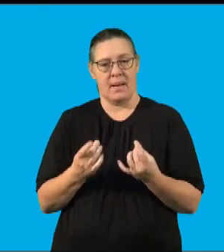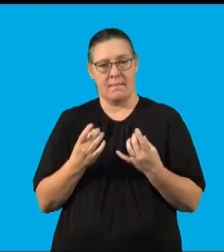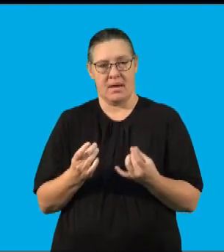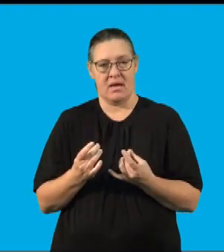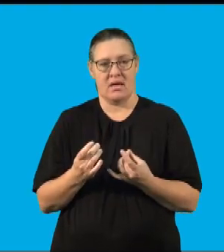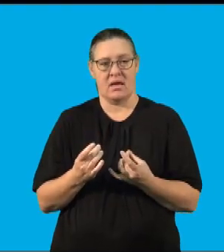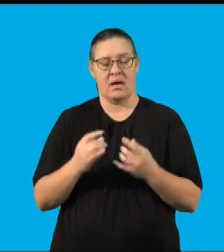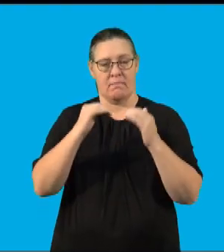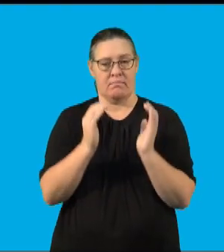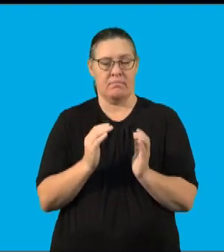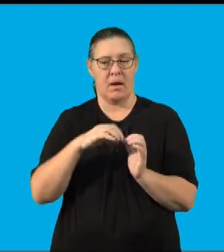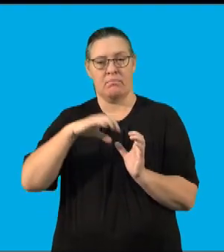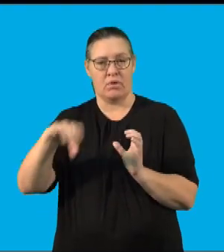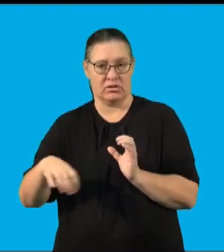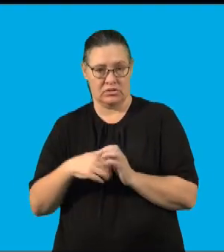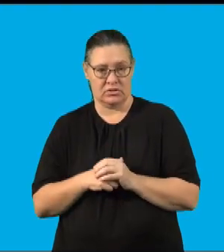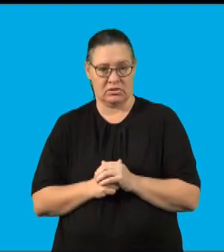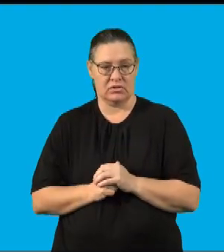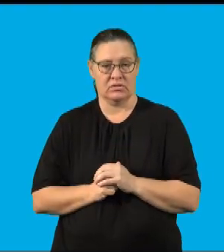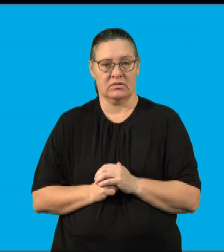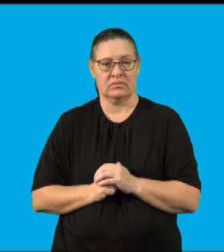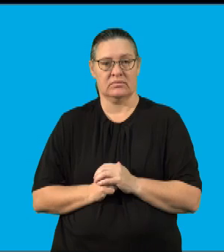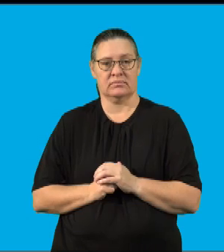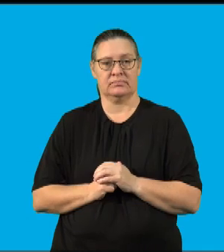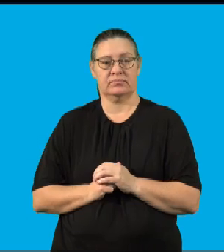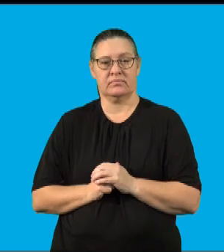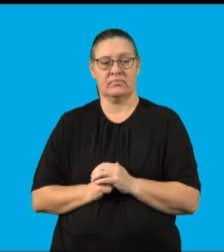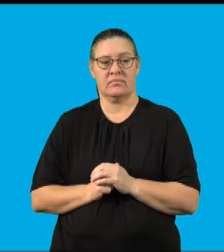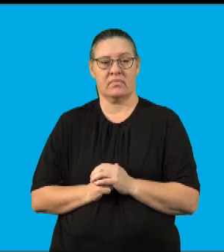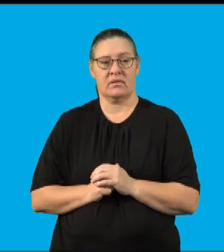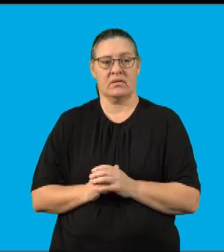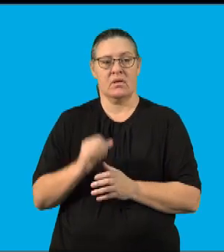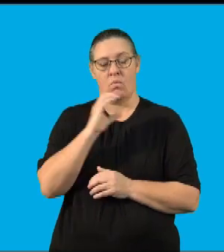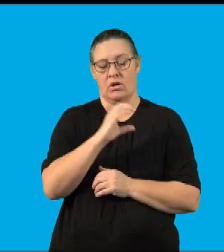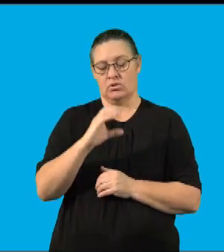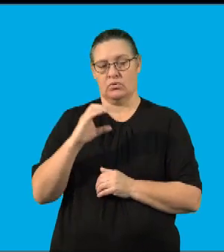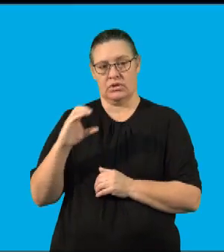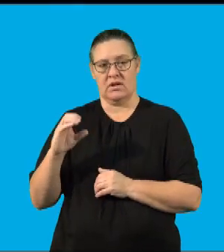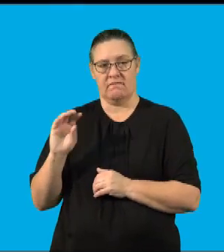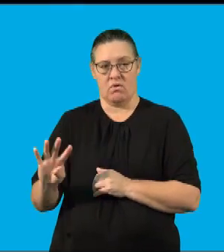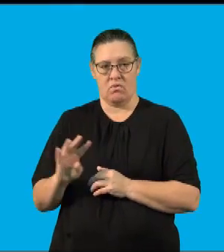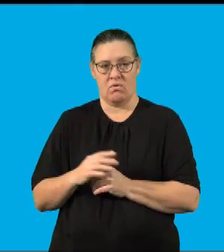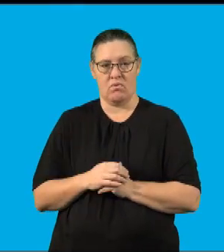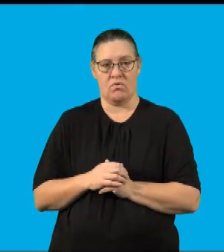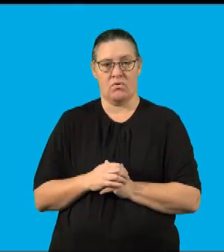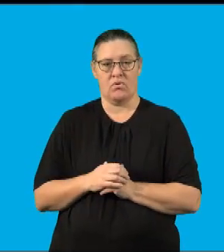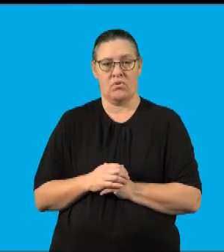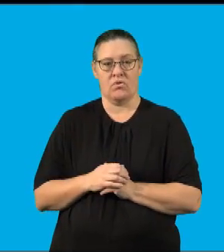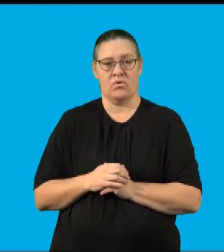the number of the branches. So if you were to draw this compound, 1, 2, 3,